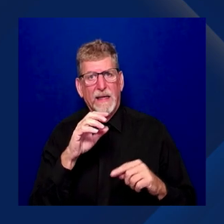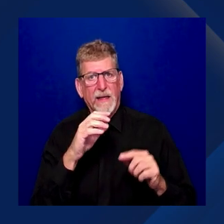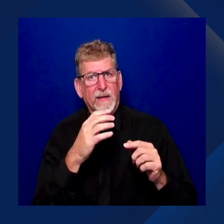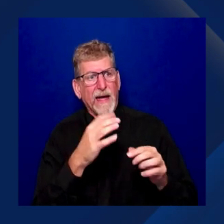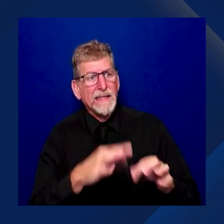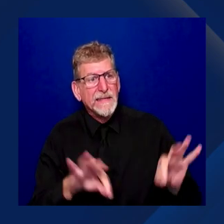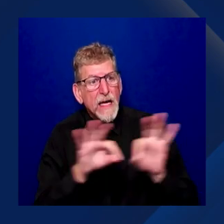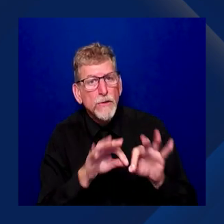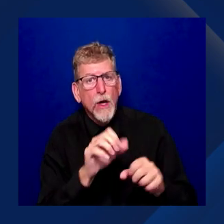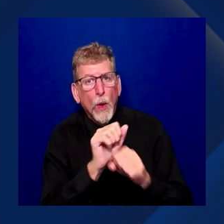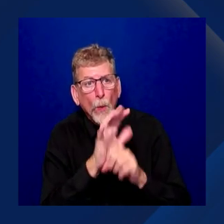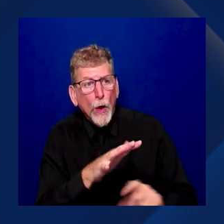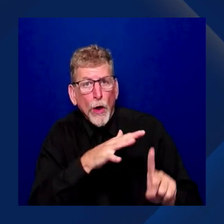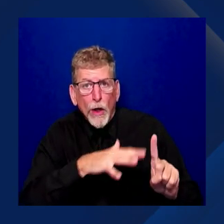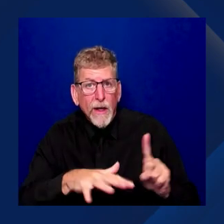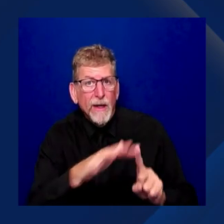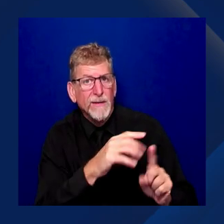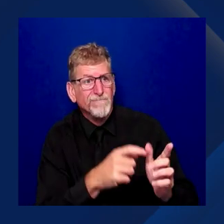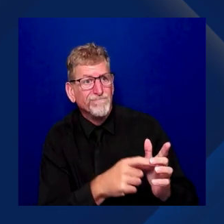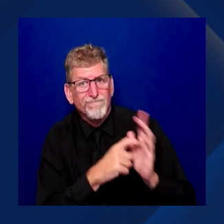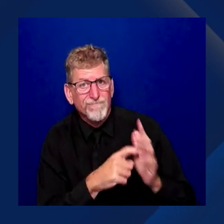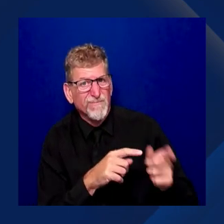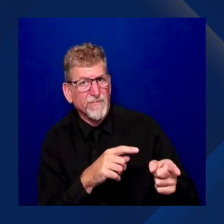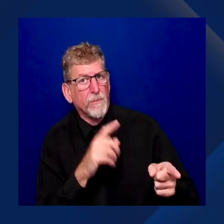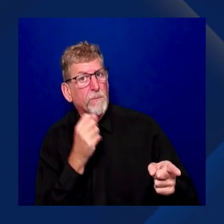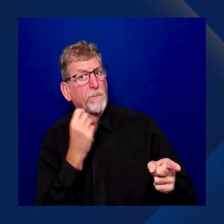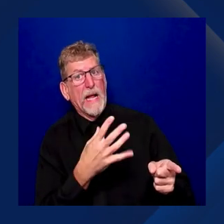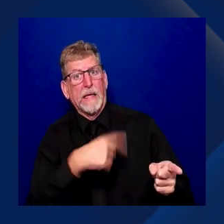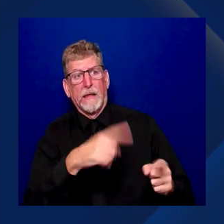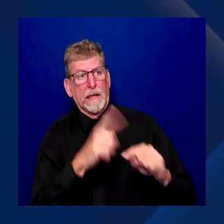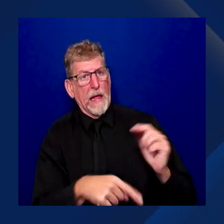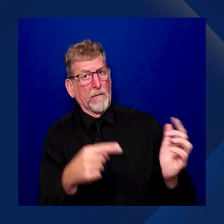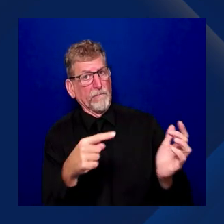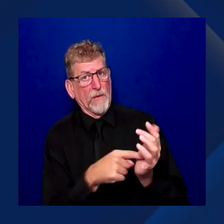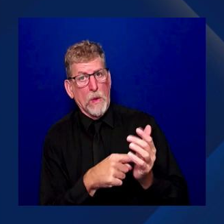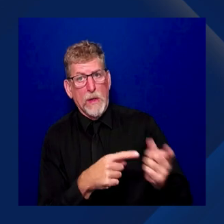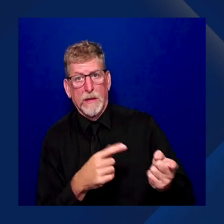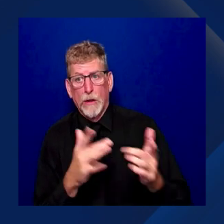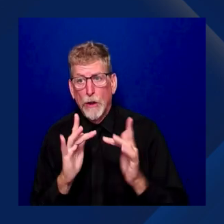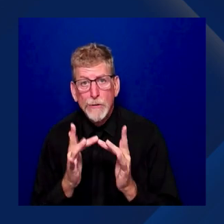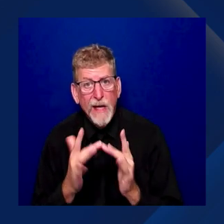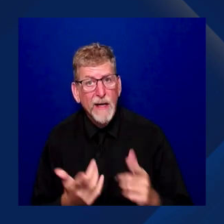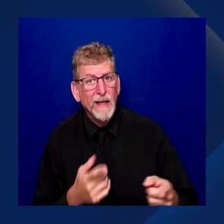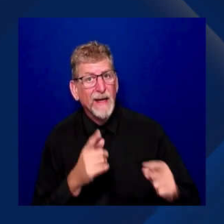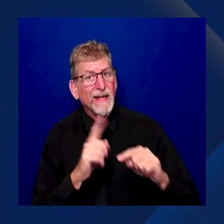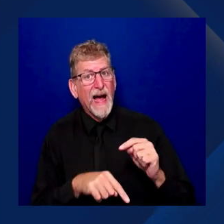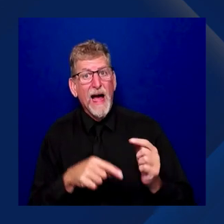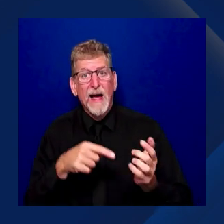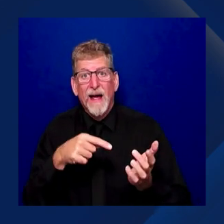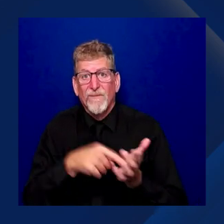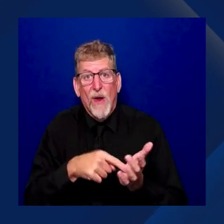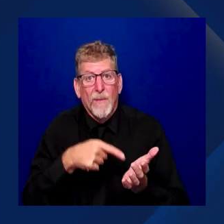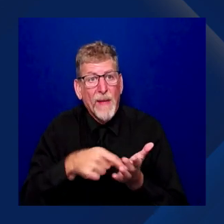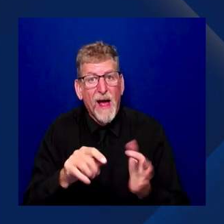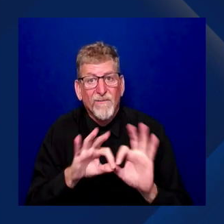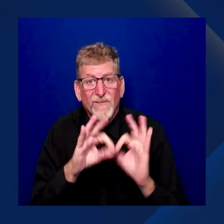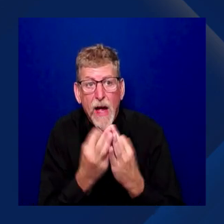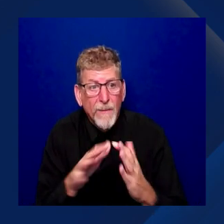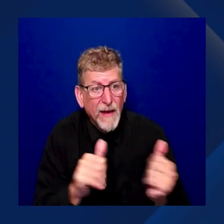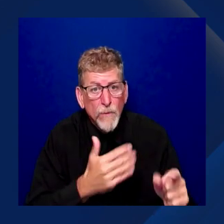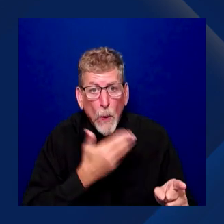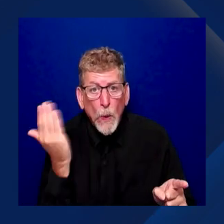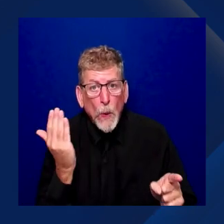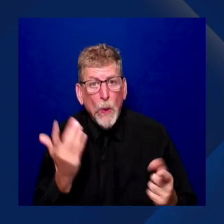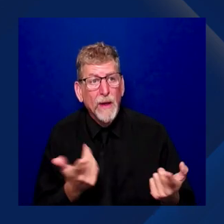telehealth or didn't have health insurance or even paid family leave. Expectant mothers have been living in